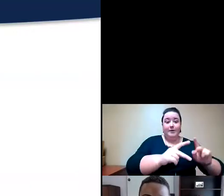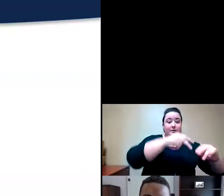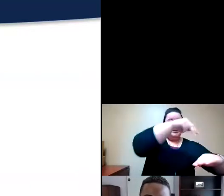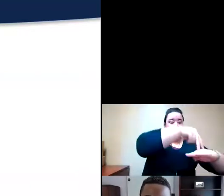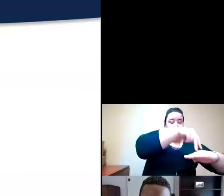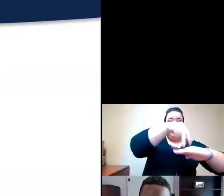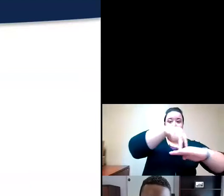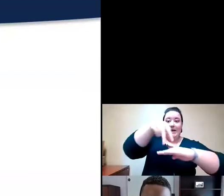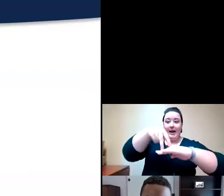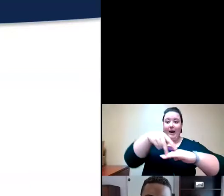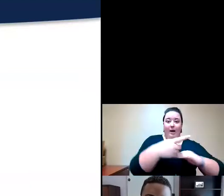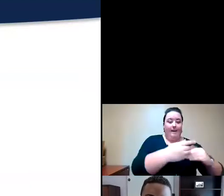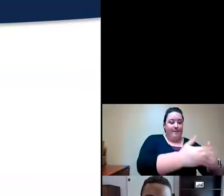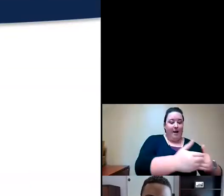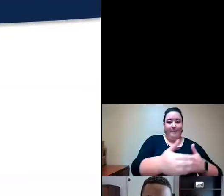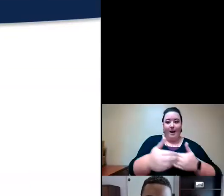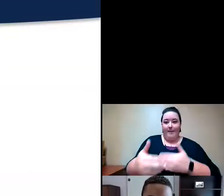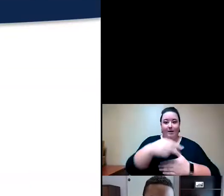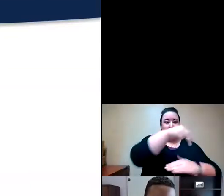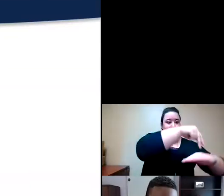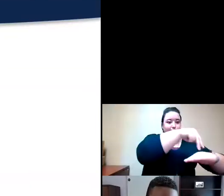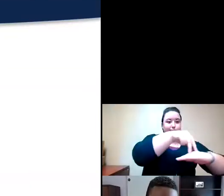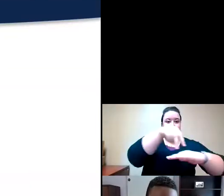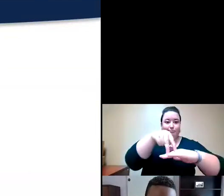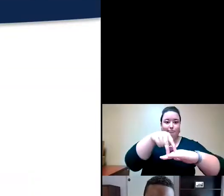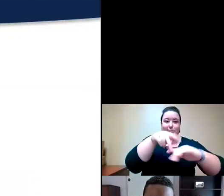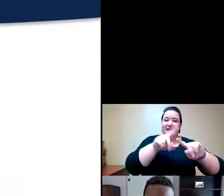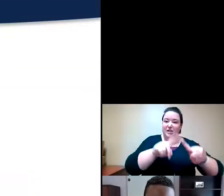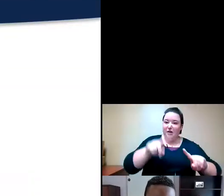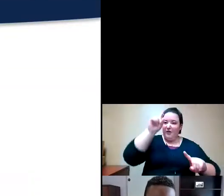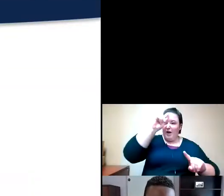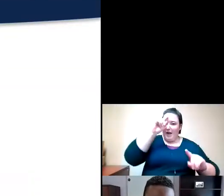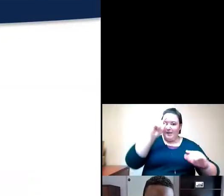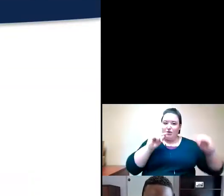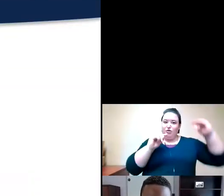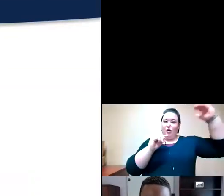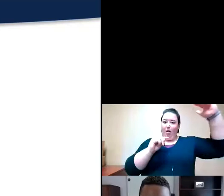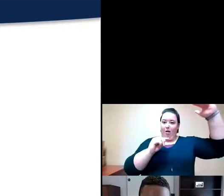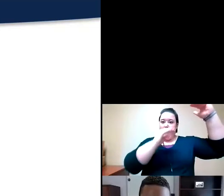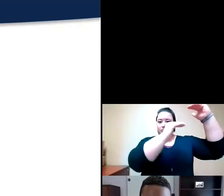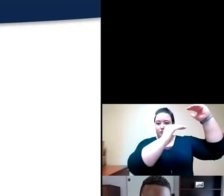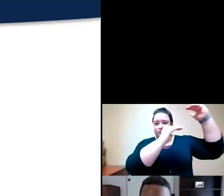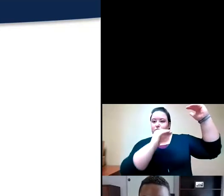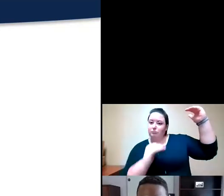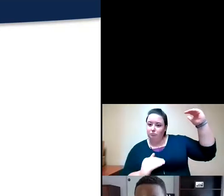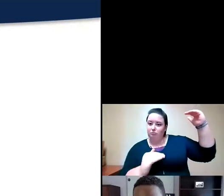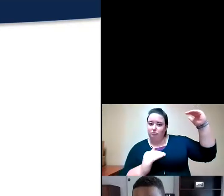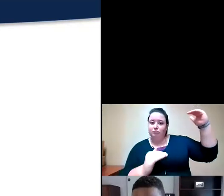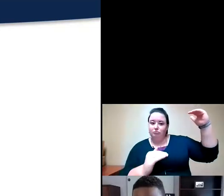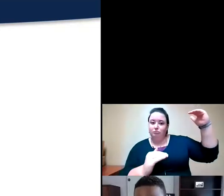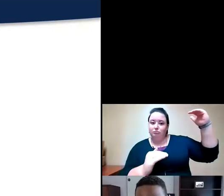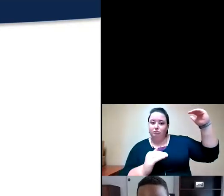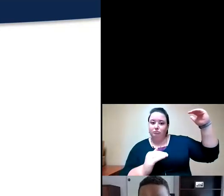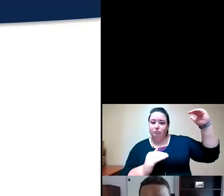on one box. The individuals are of varying heights. There's one that's the tallest, there's one that's the medium height, and there's one that's the